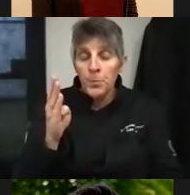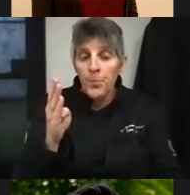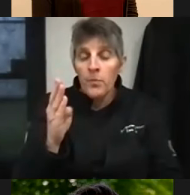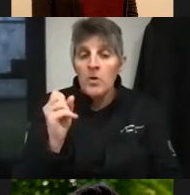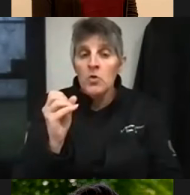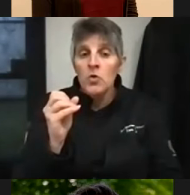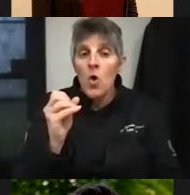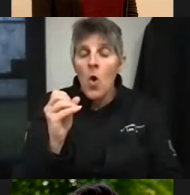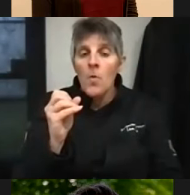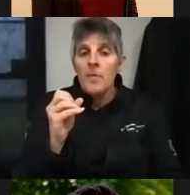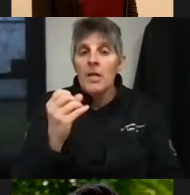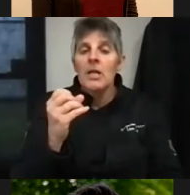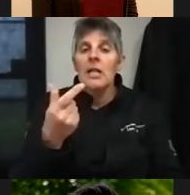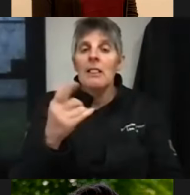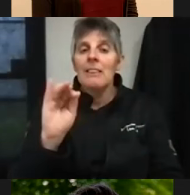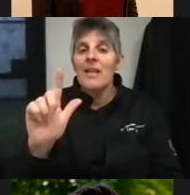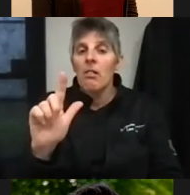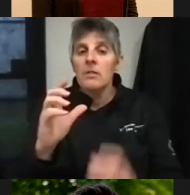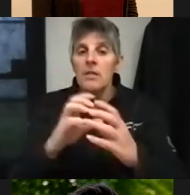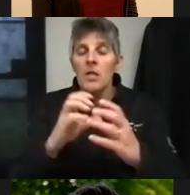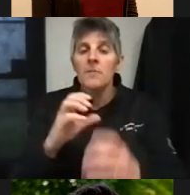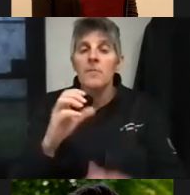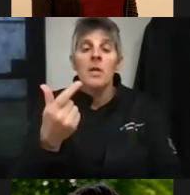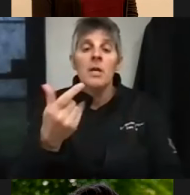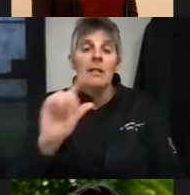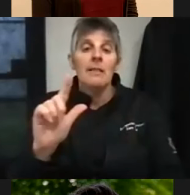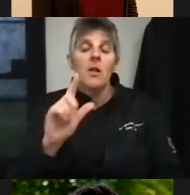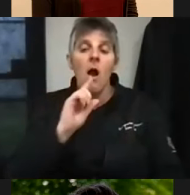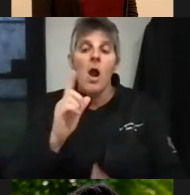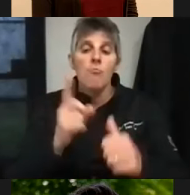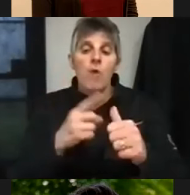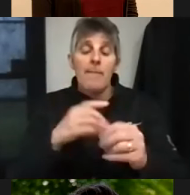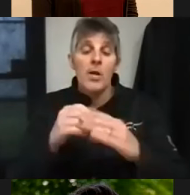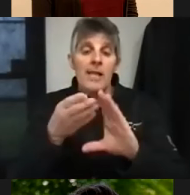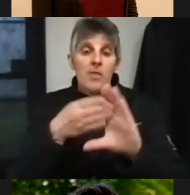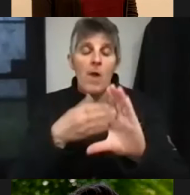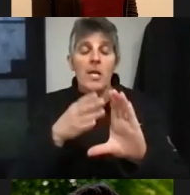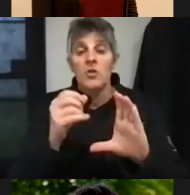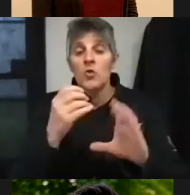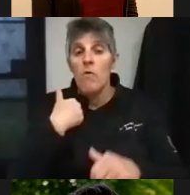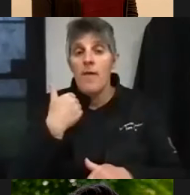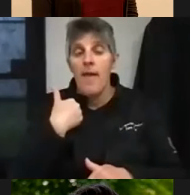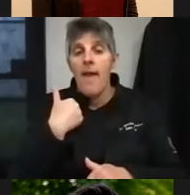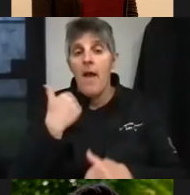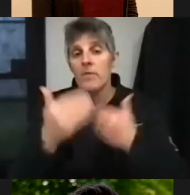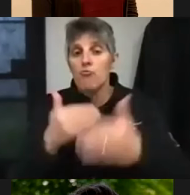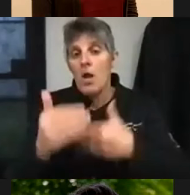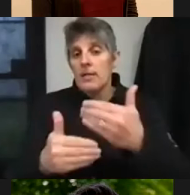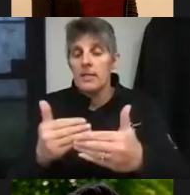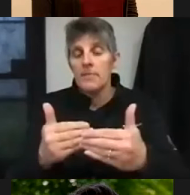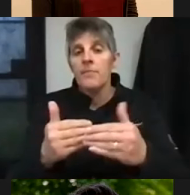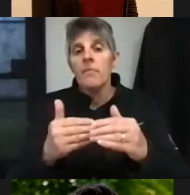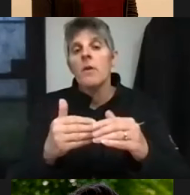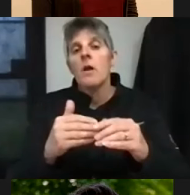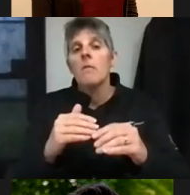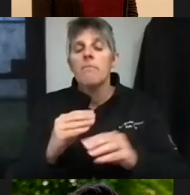they are motor glial cells. Motor glial cells are primary glial cells in the retina. So they have the processes going up and